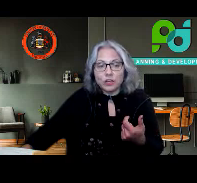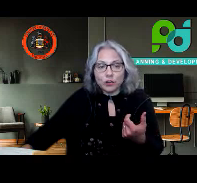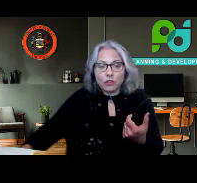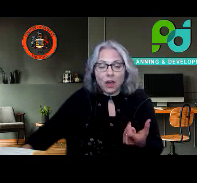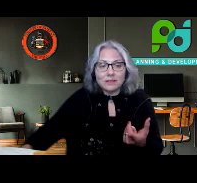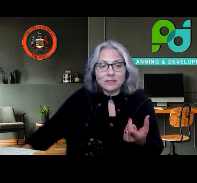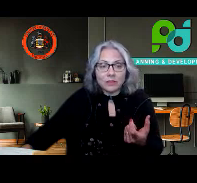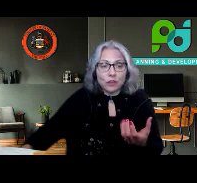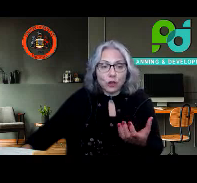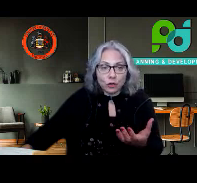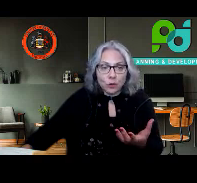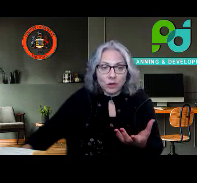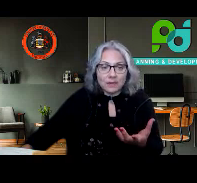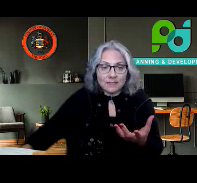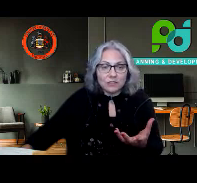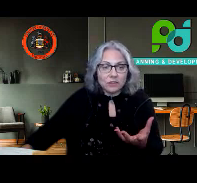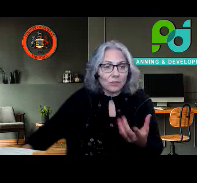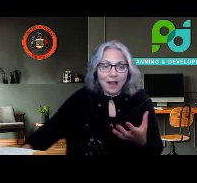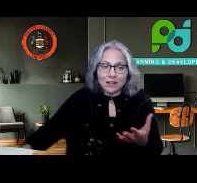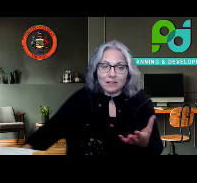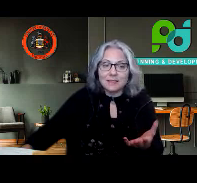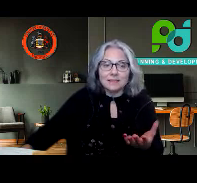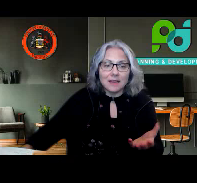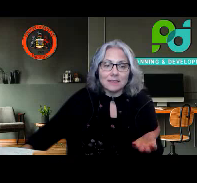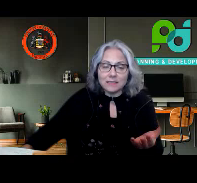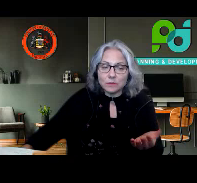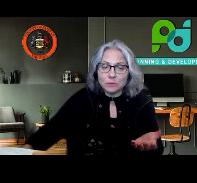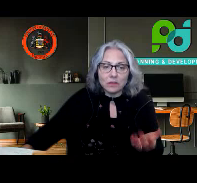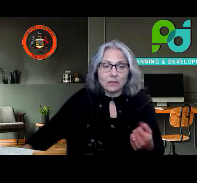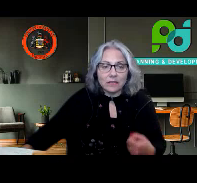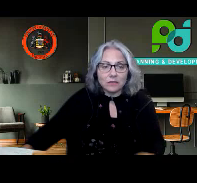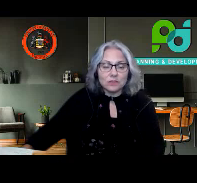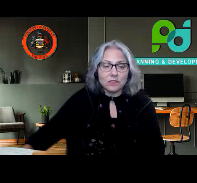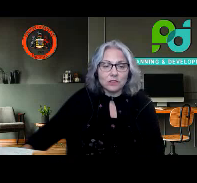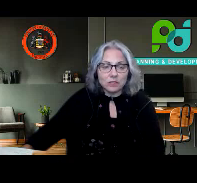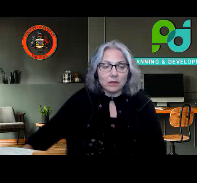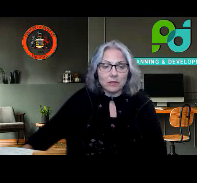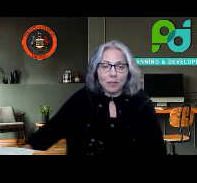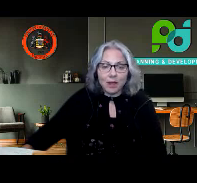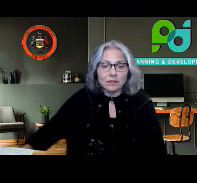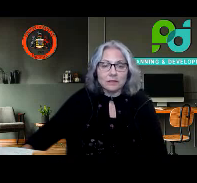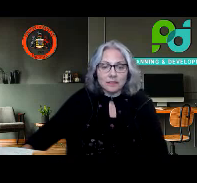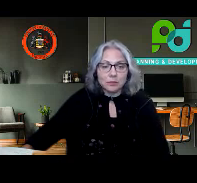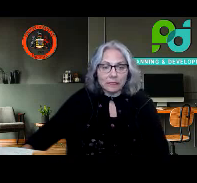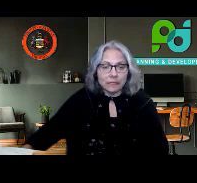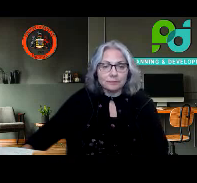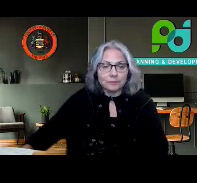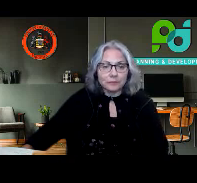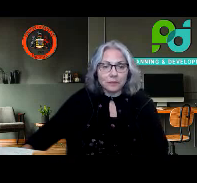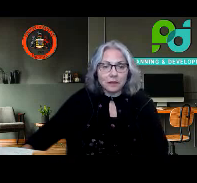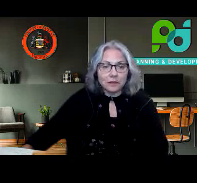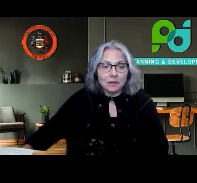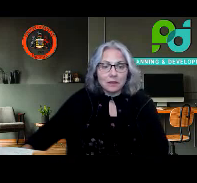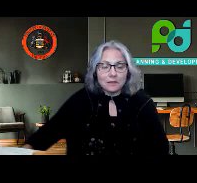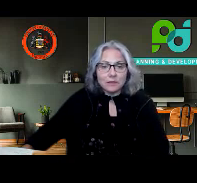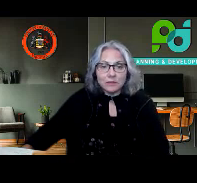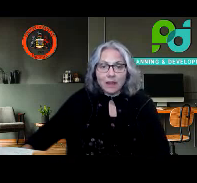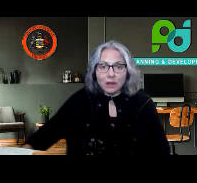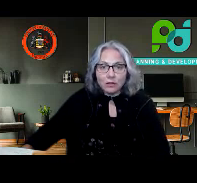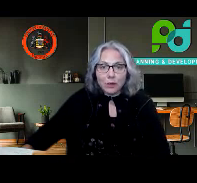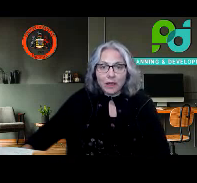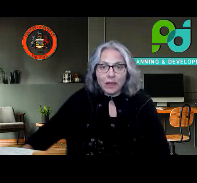what are your thoughts on the current organization of policies and ideas within the land use section of the policy plan?